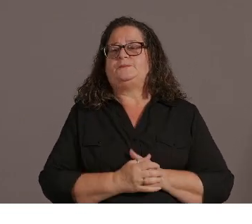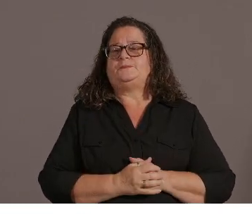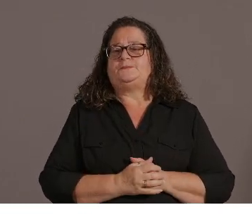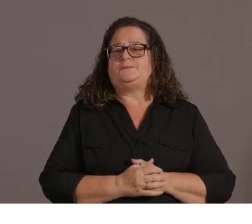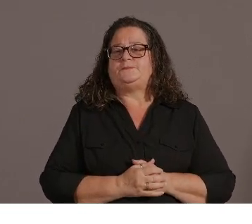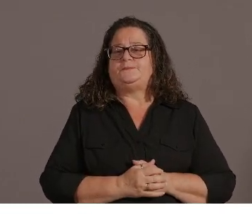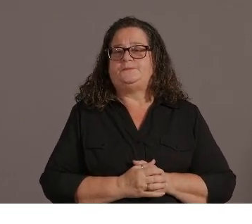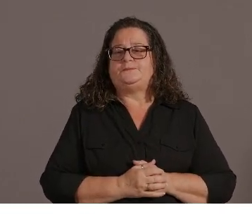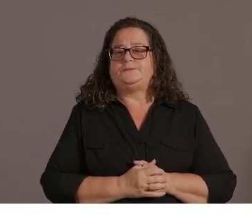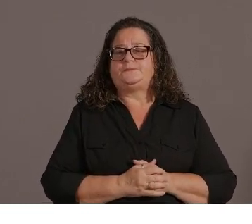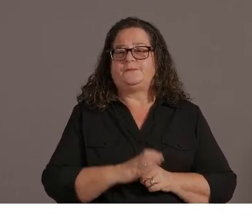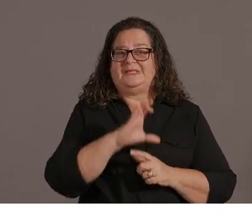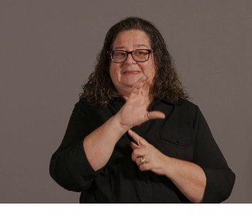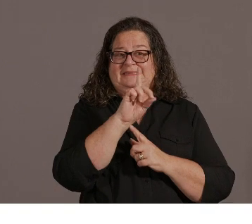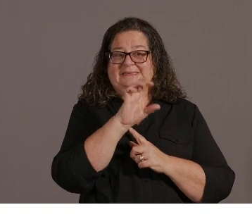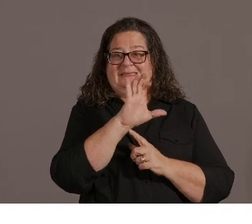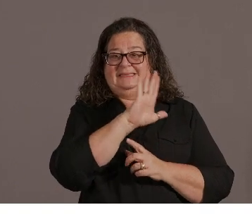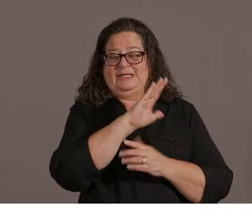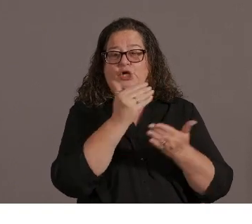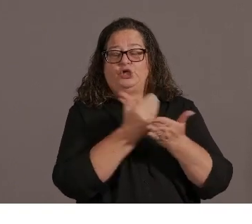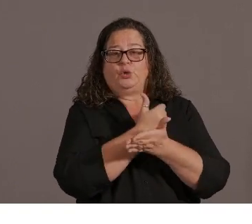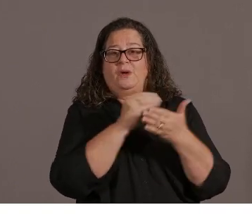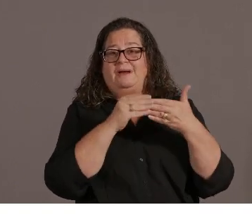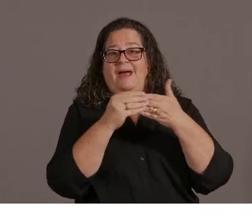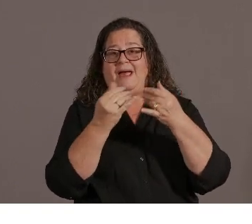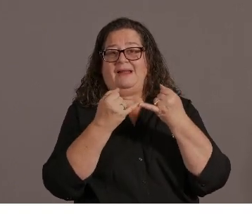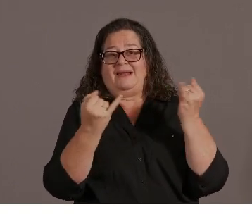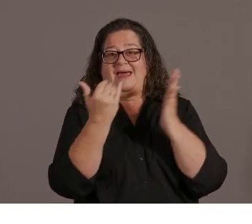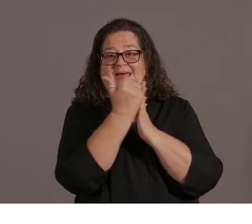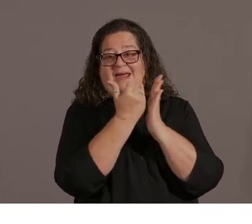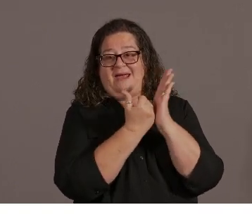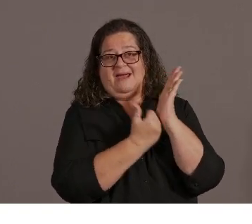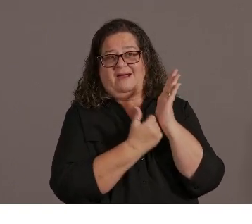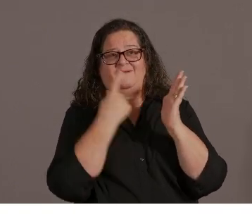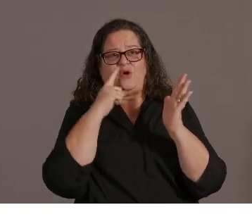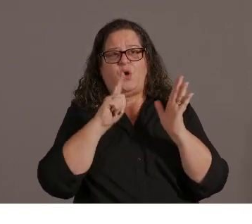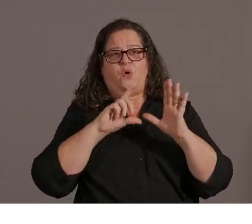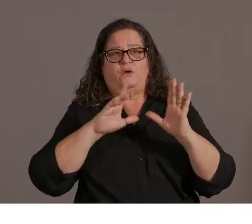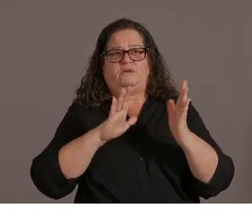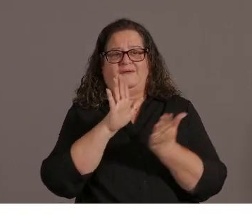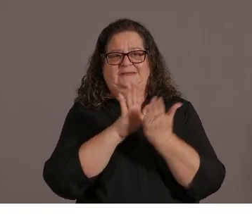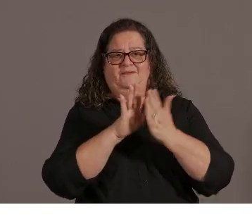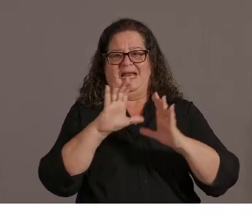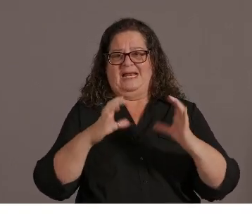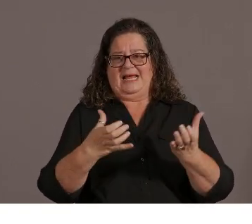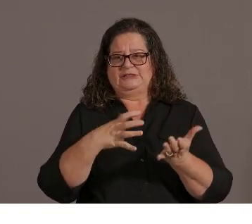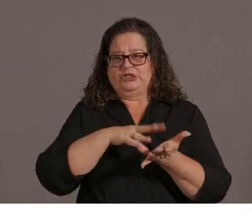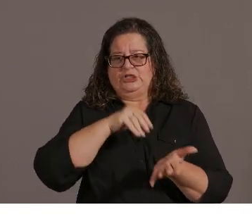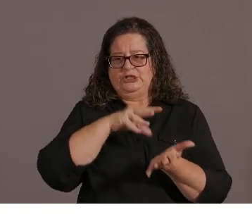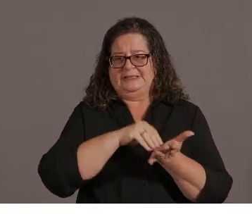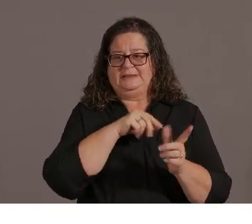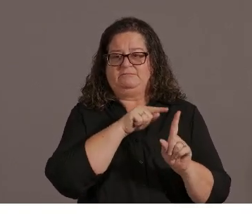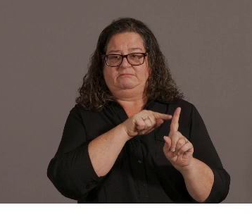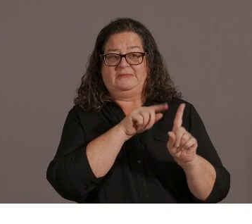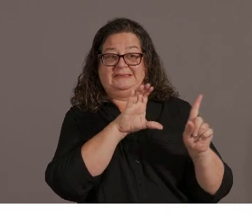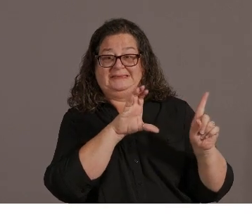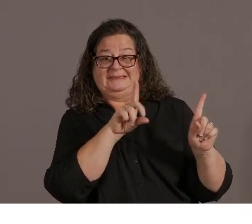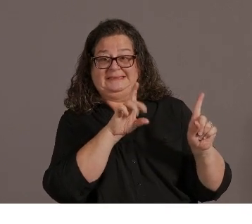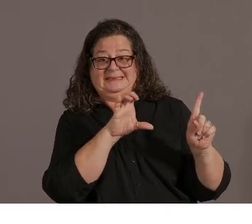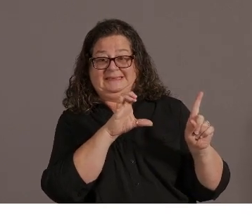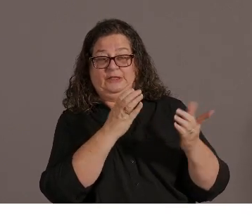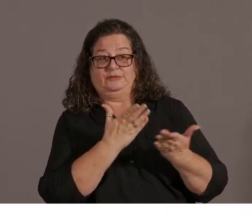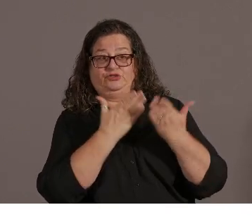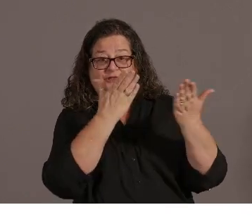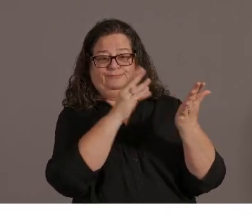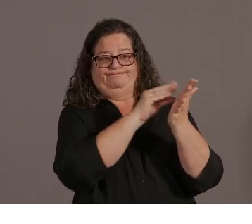for returning to in-person learning. This now is available on our school's webpage and